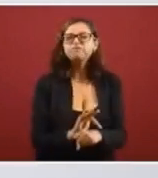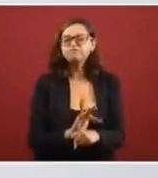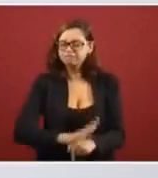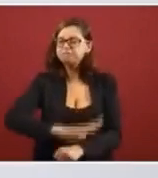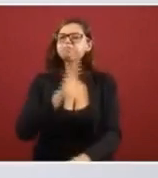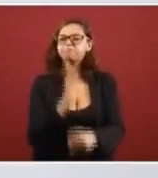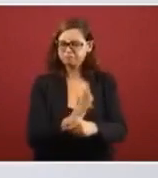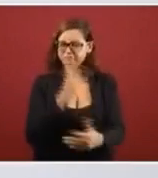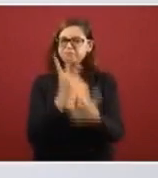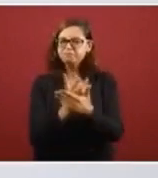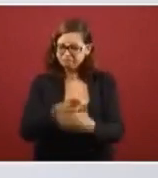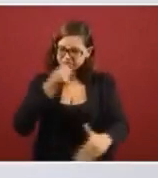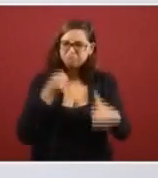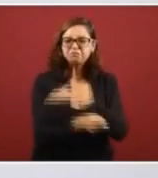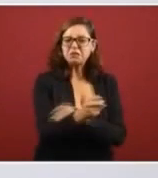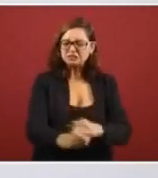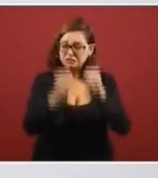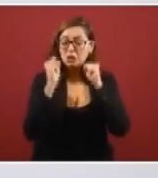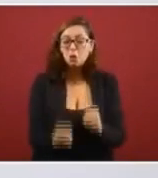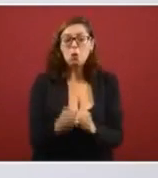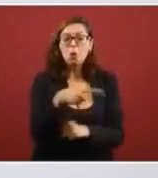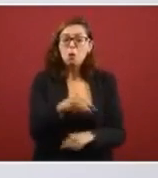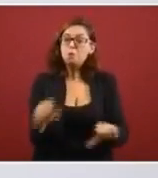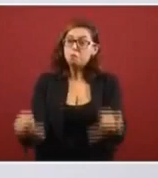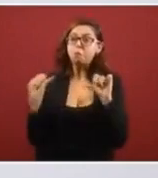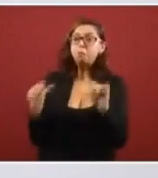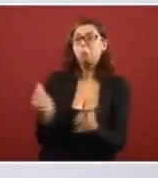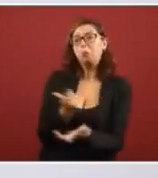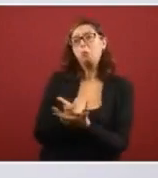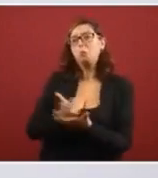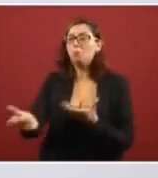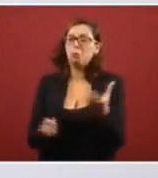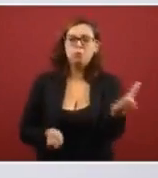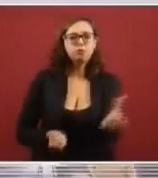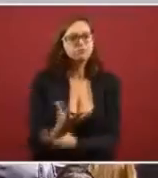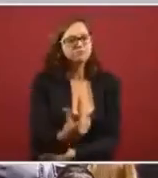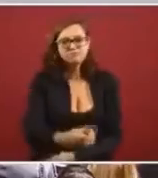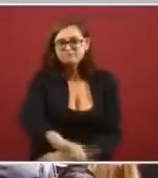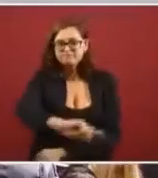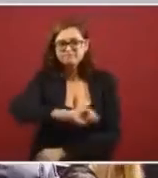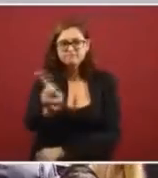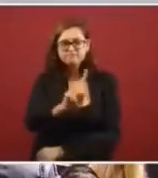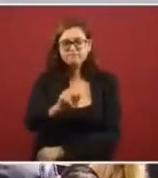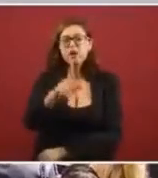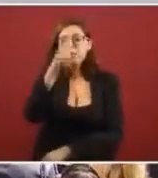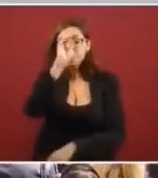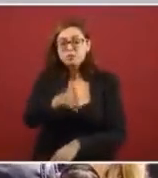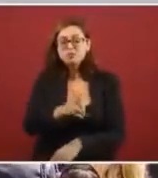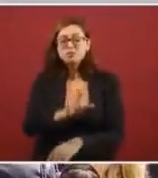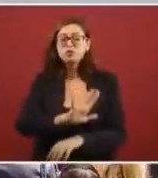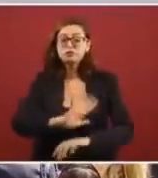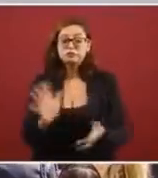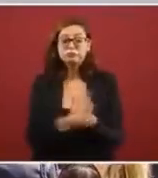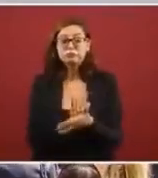you will go to jail without rights to any fine any